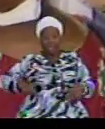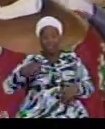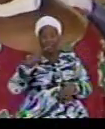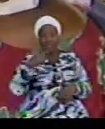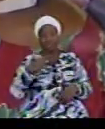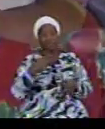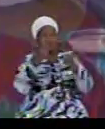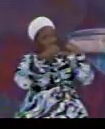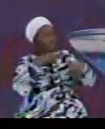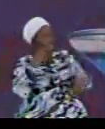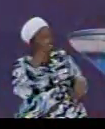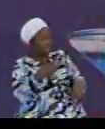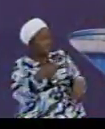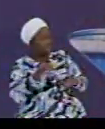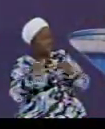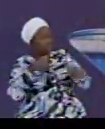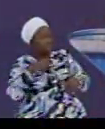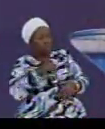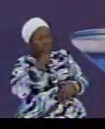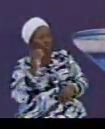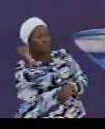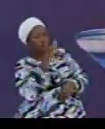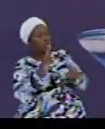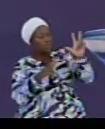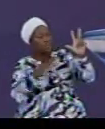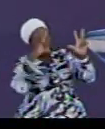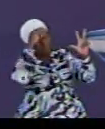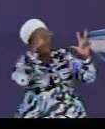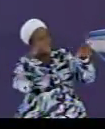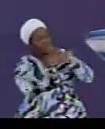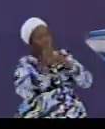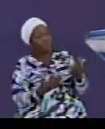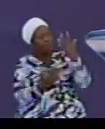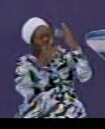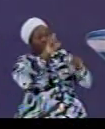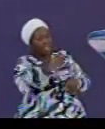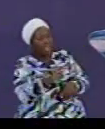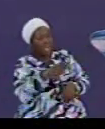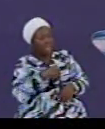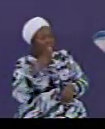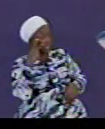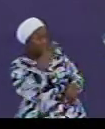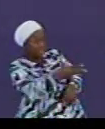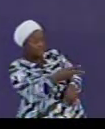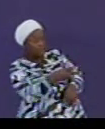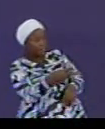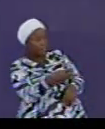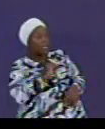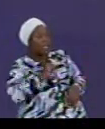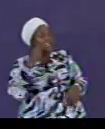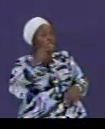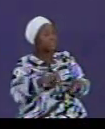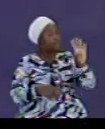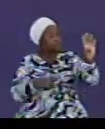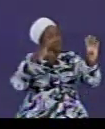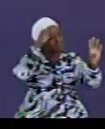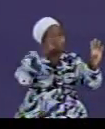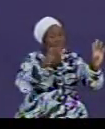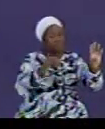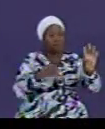and see. Did we not throw three men into the fire? And behold, I see four